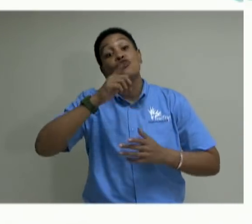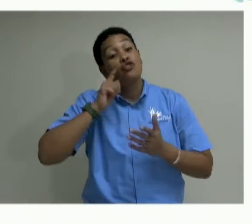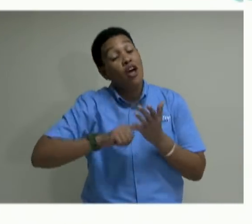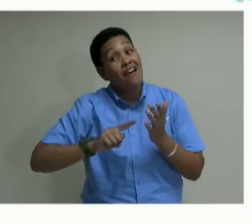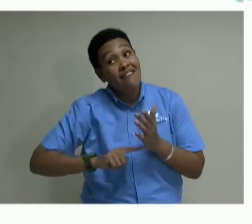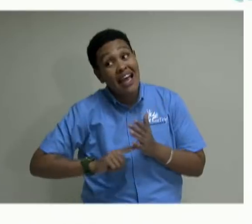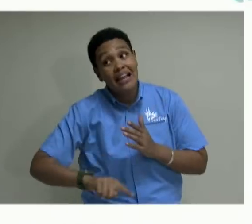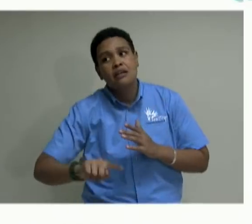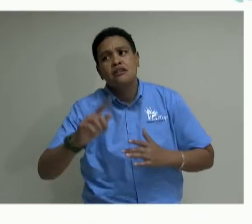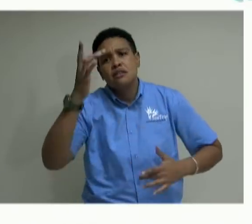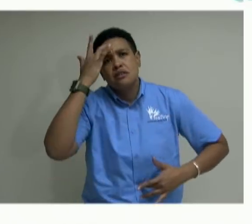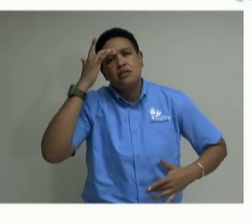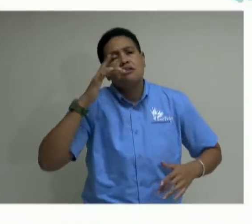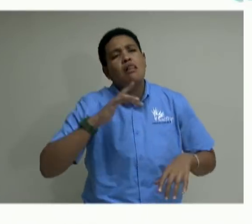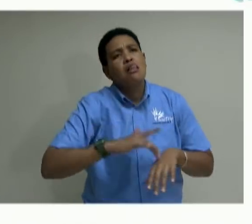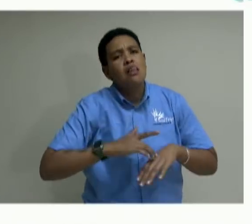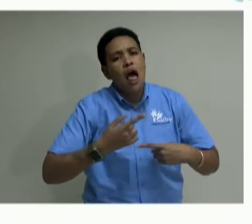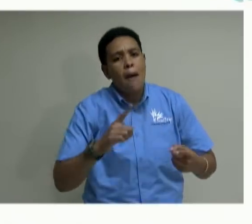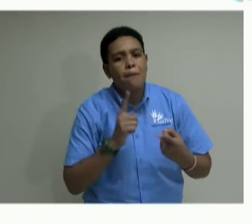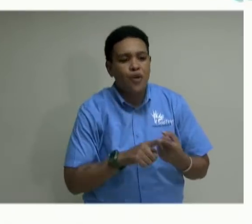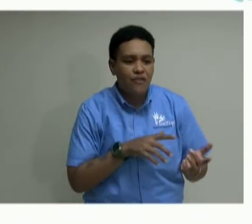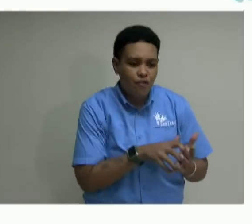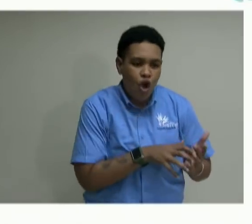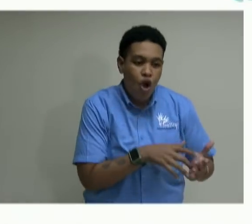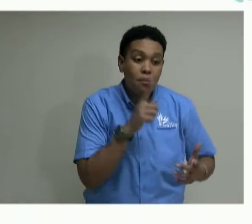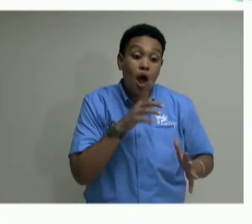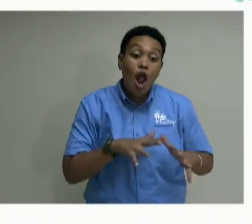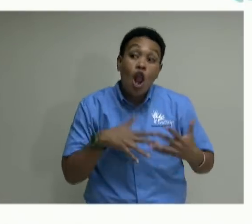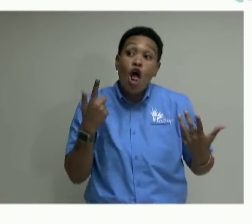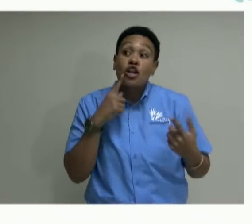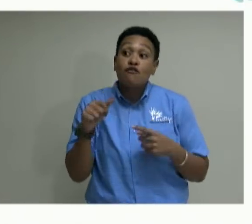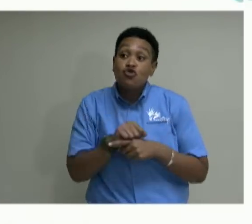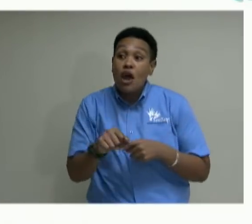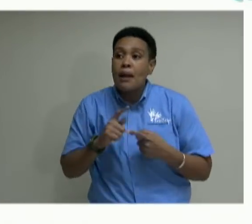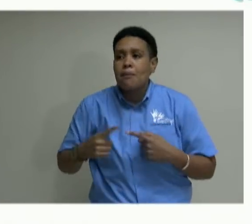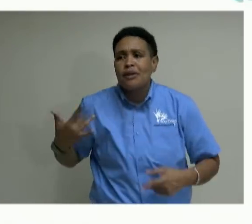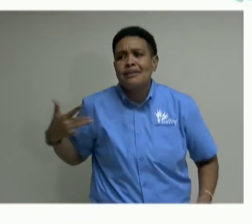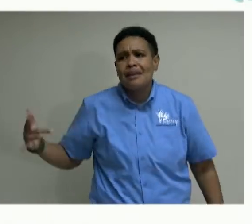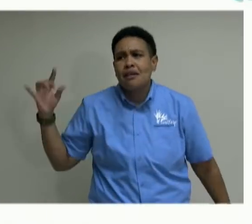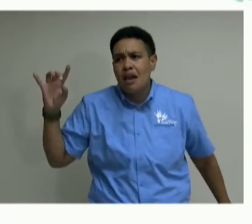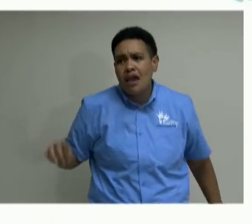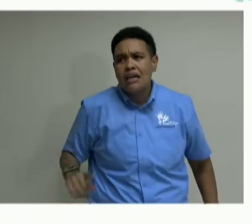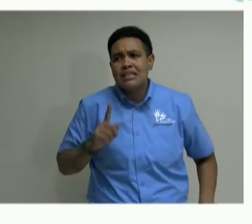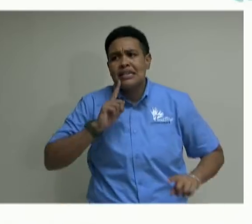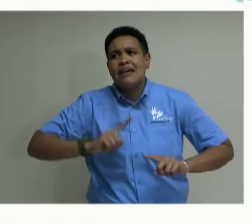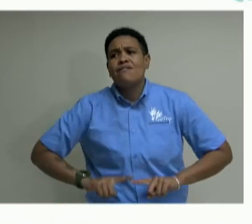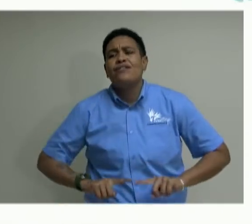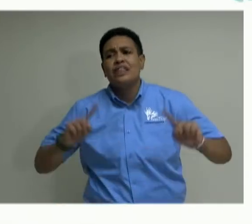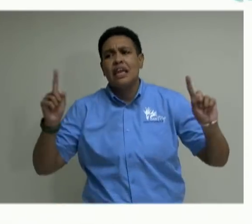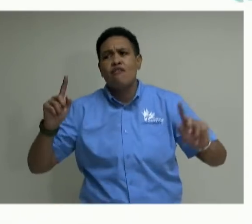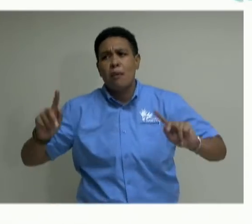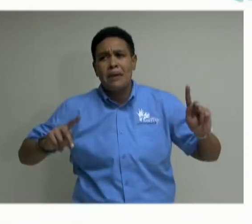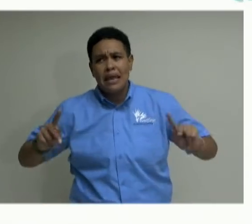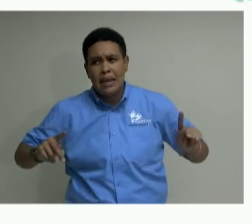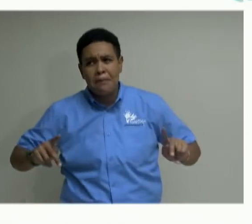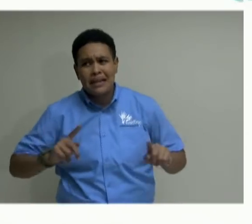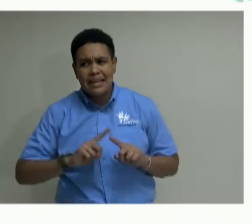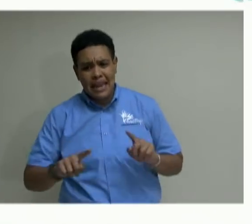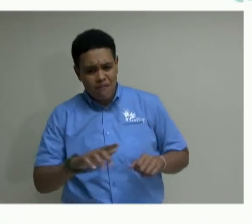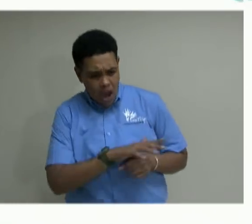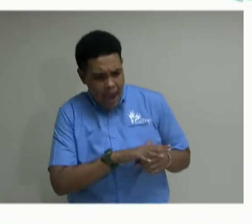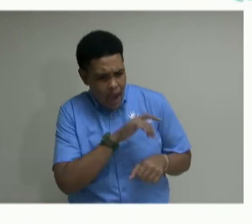of health promotion has been taking place. We've been training and sensitizing different persons, different